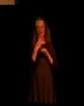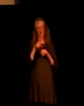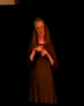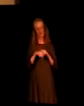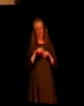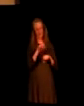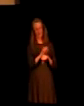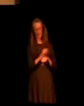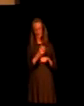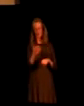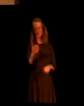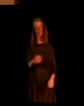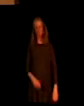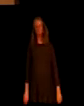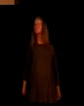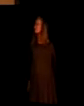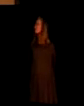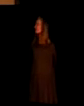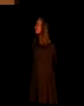Oh, man.